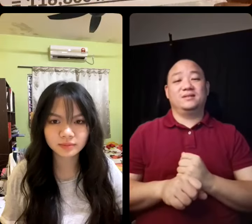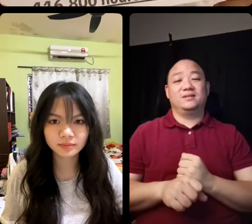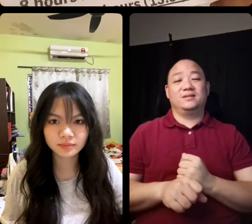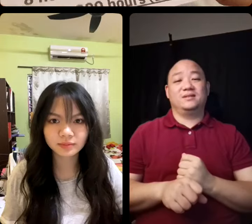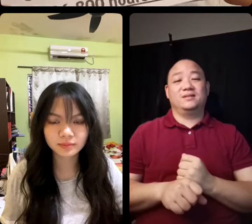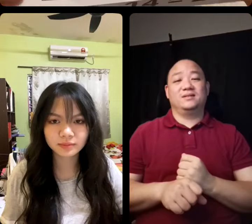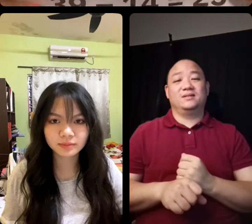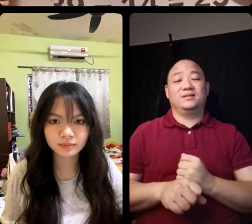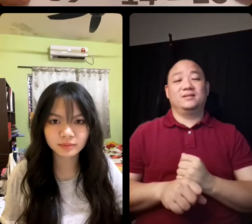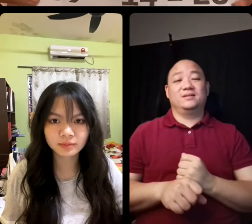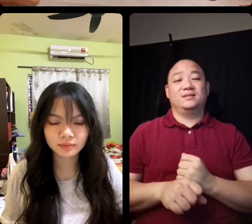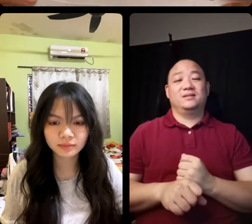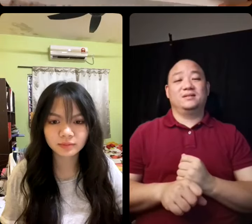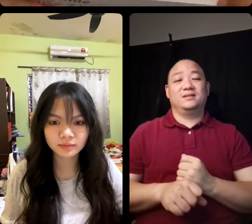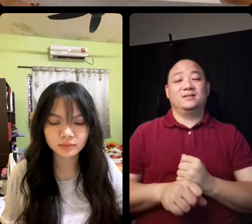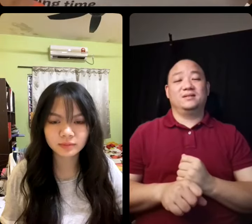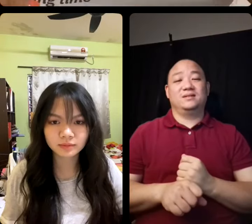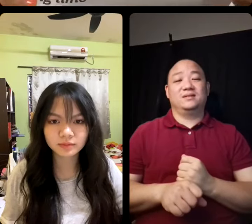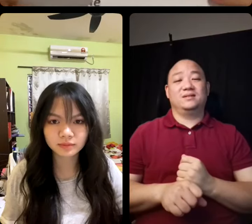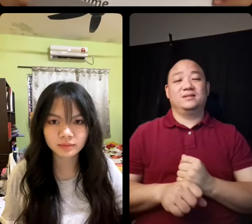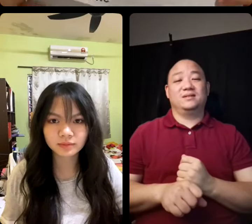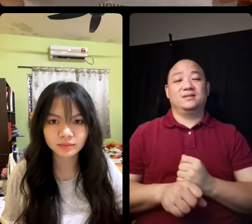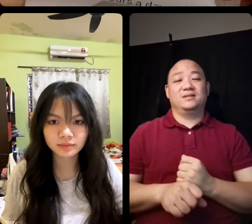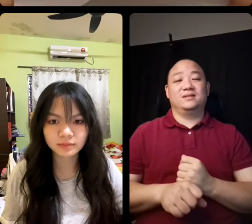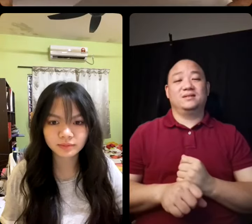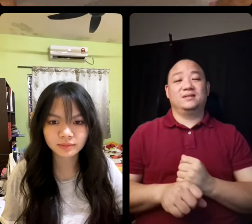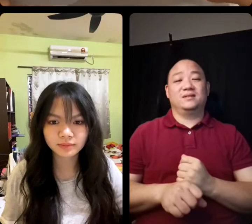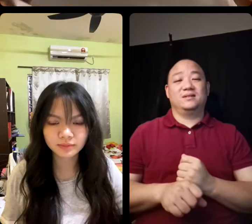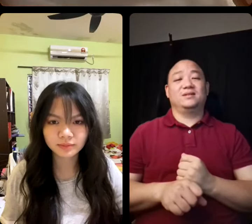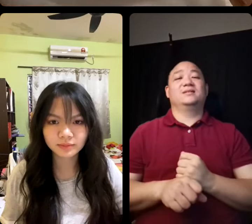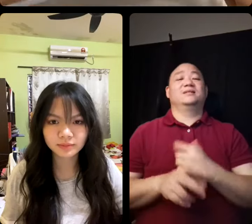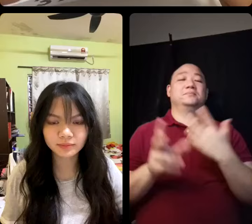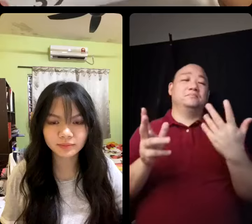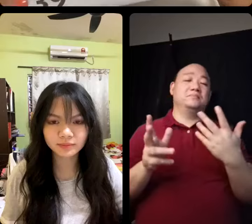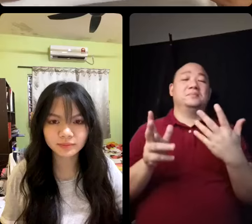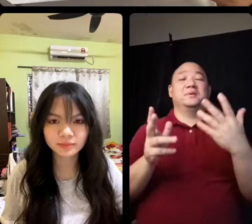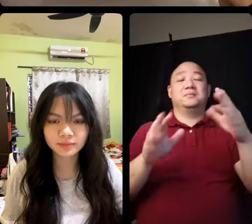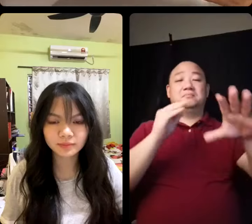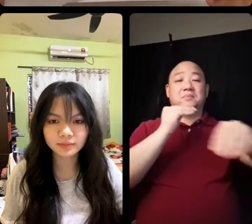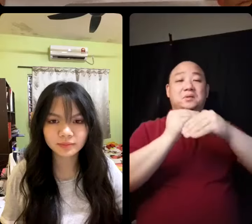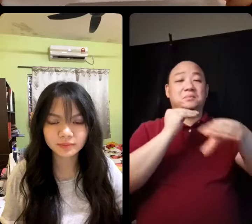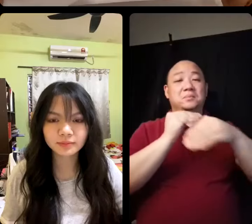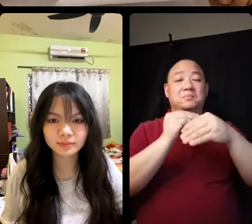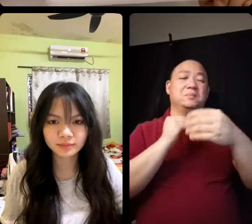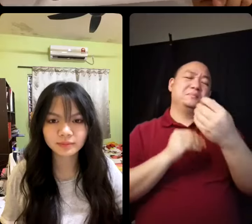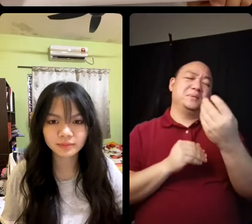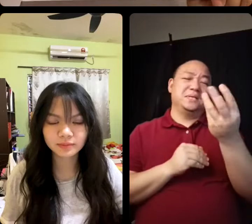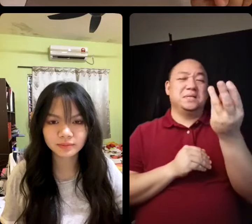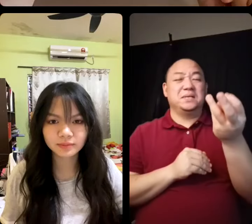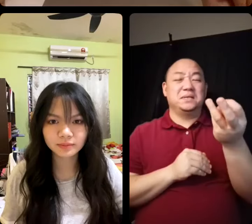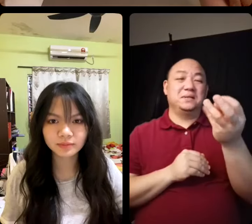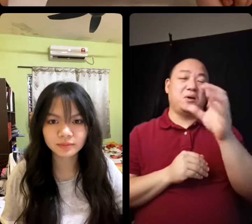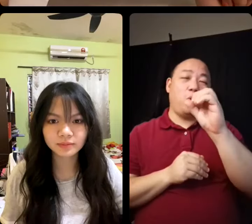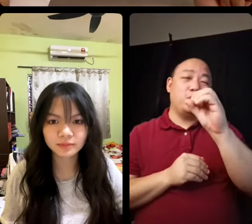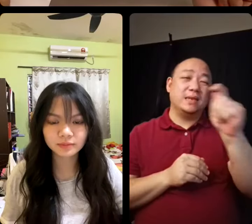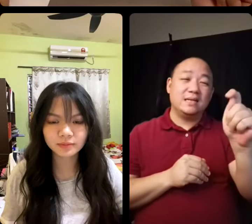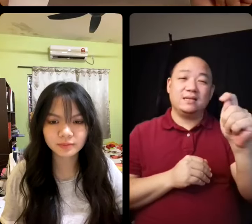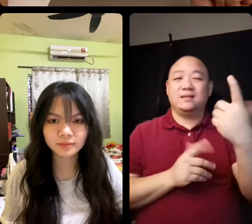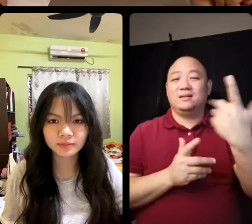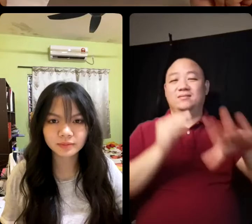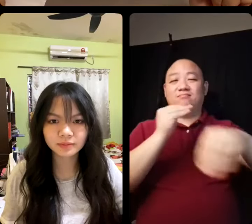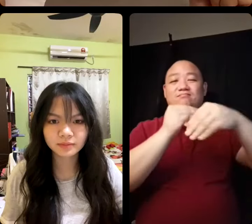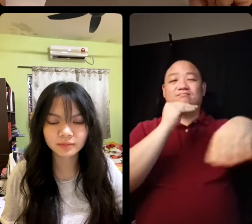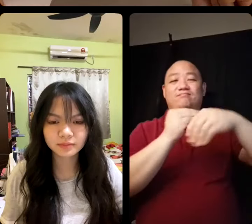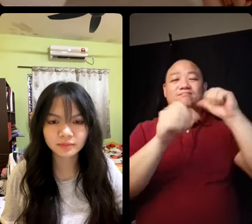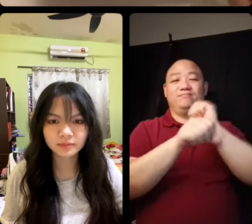kerja kena buat. Extra punya class kena attend, kan? So, let's kira 14 years. Senang nak kira. Okay? So, let's